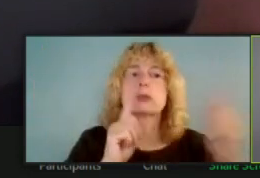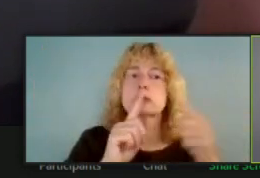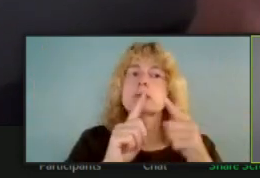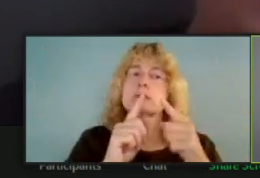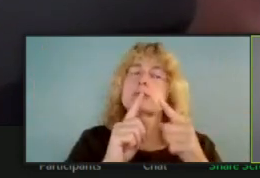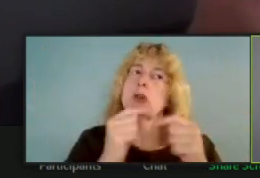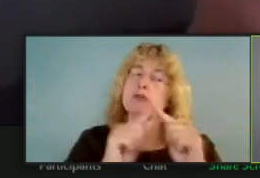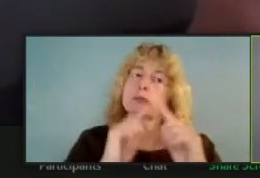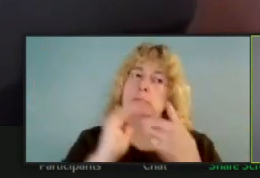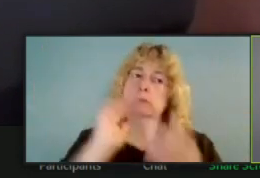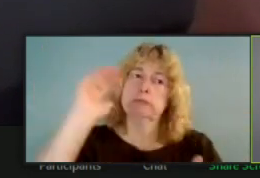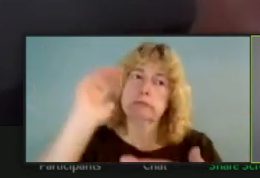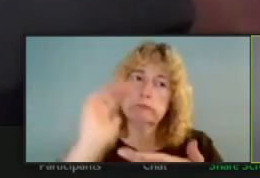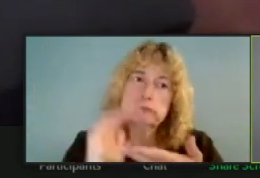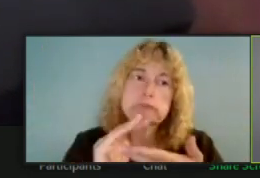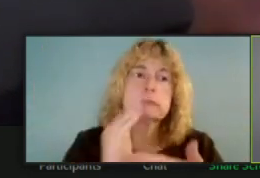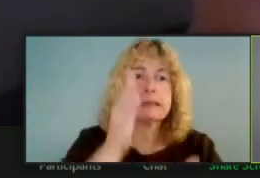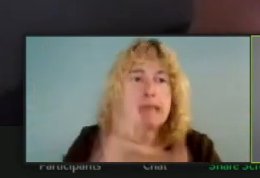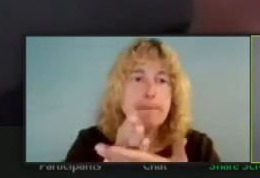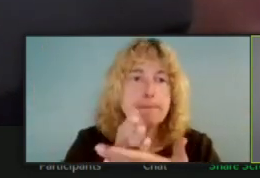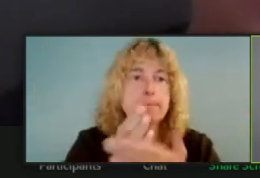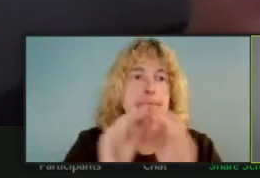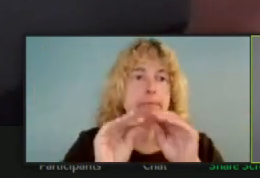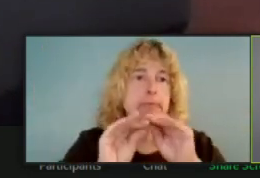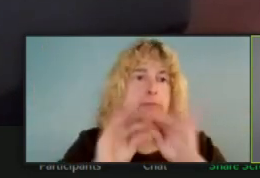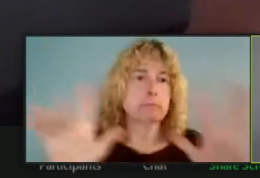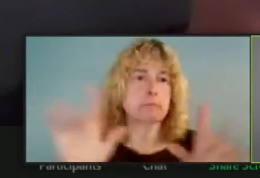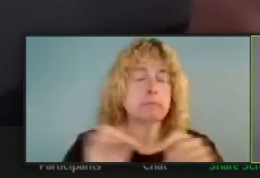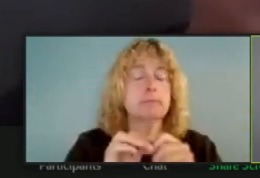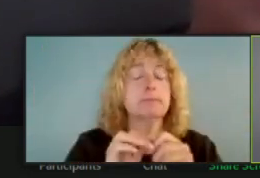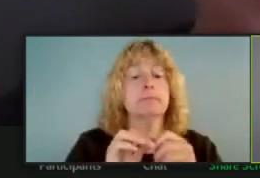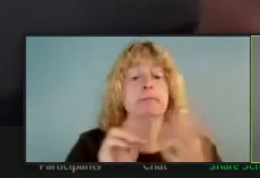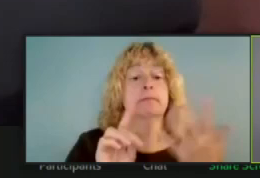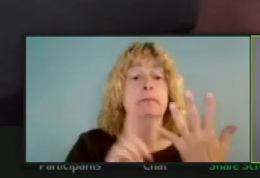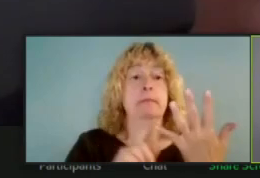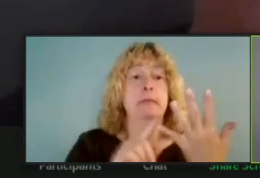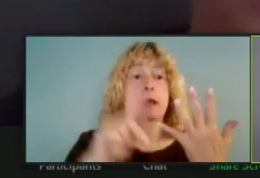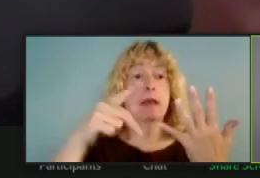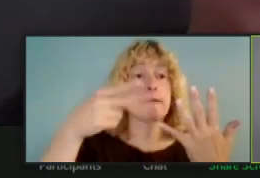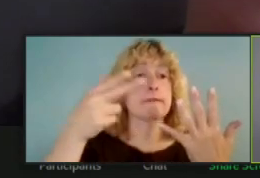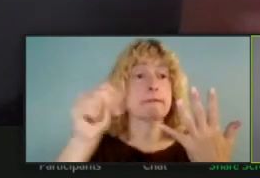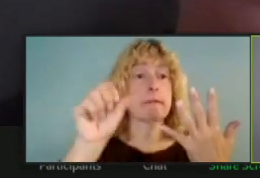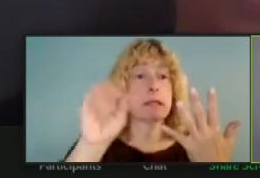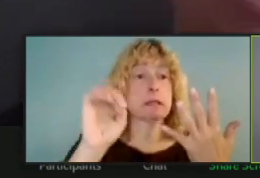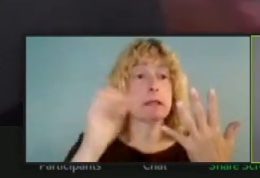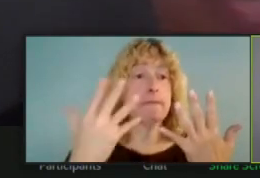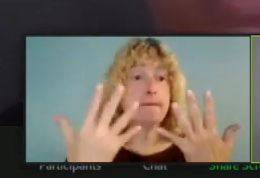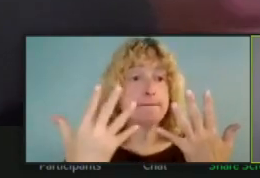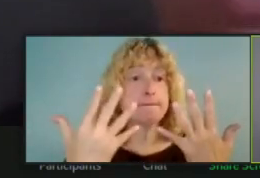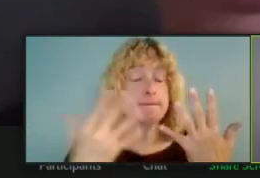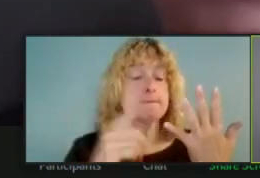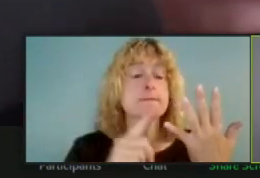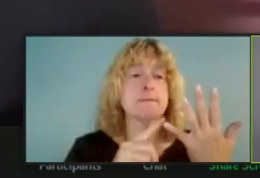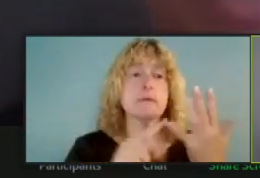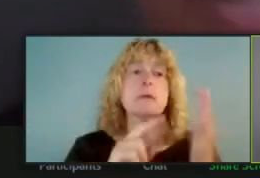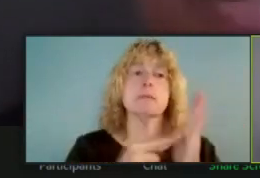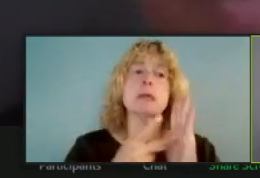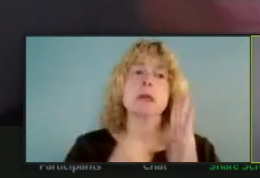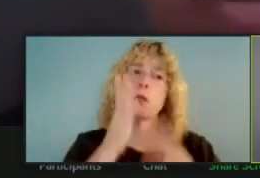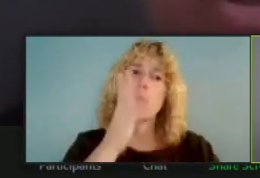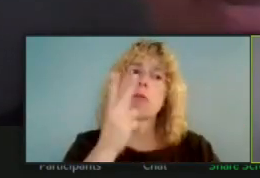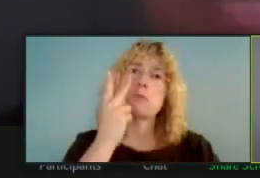In phase 5, we would see improvements in those metrics. We'd still